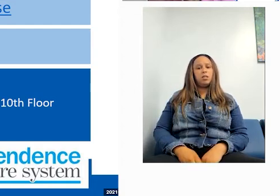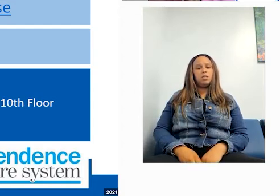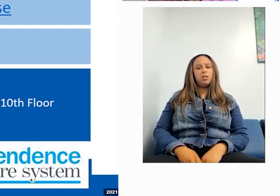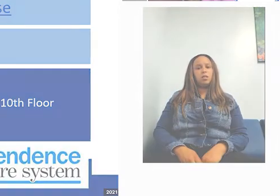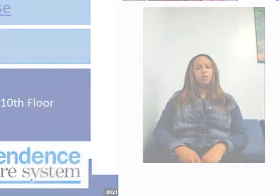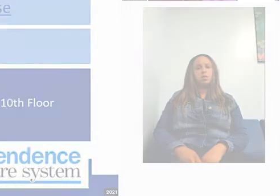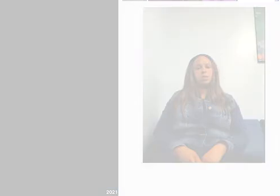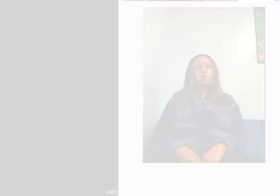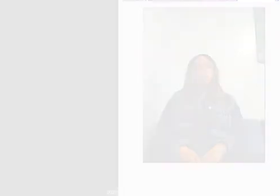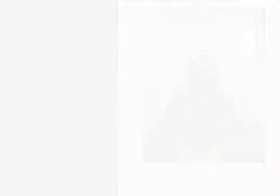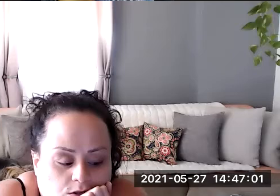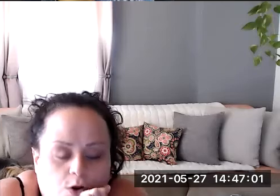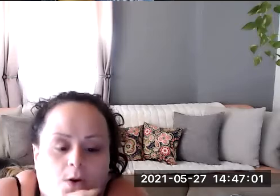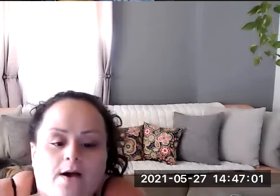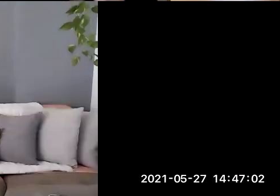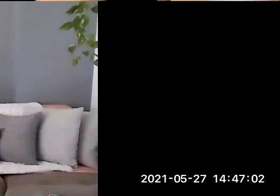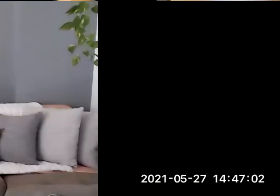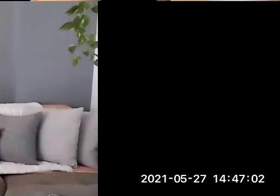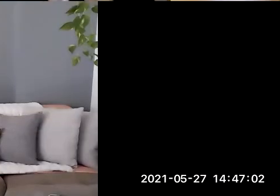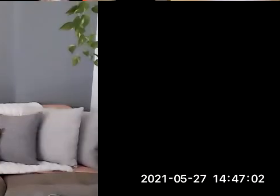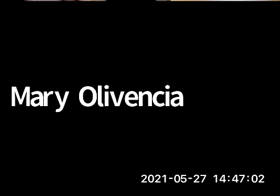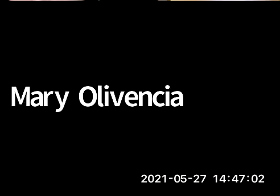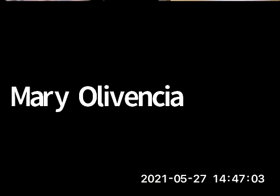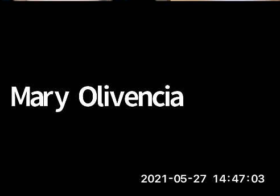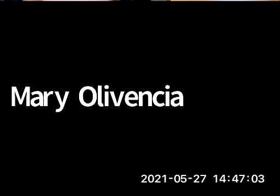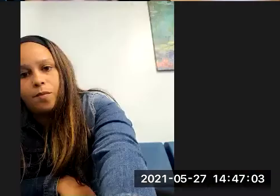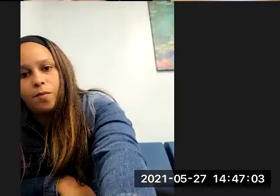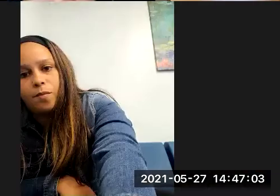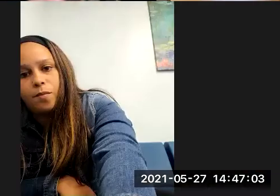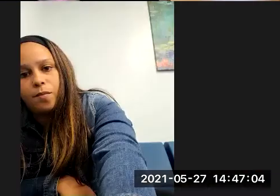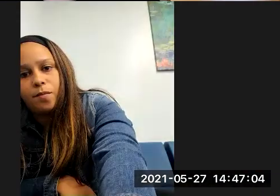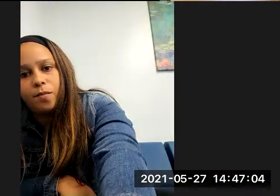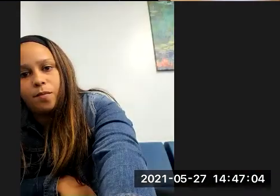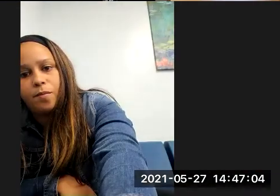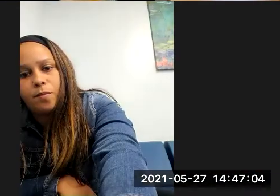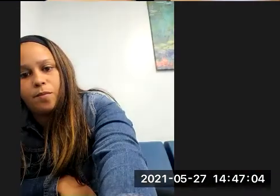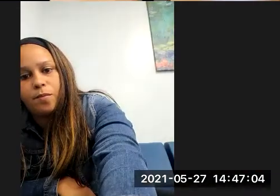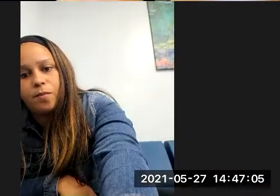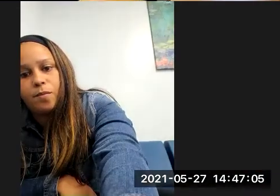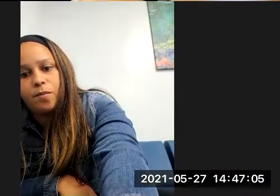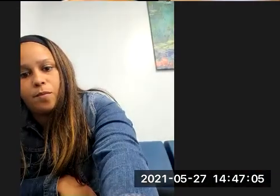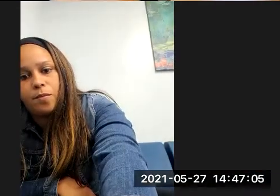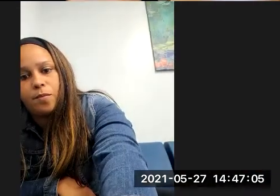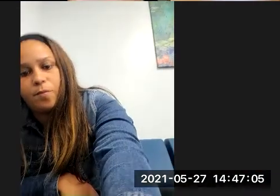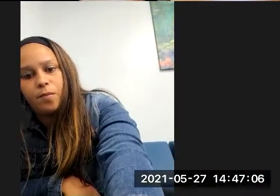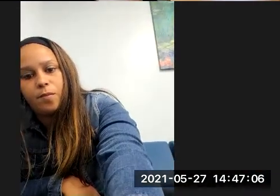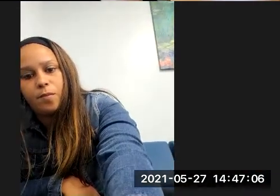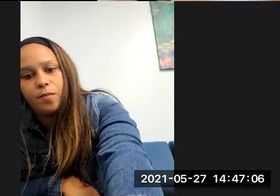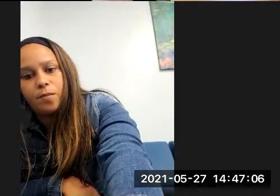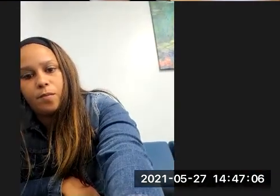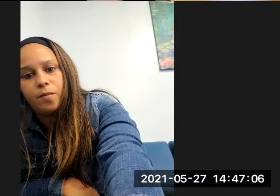Perfect. You know, I was looking at Julia's comment, and